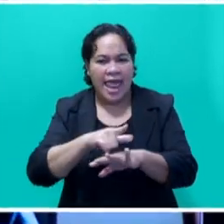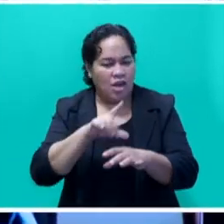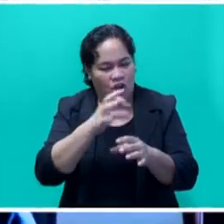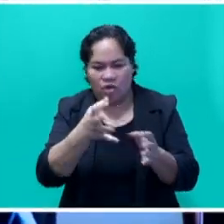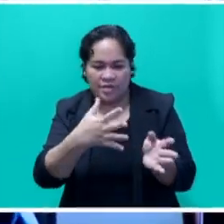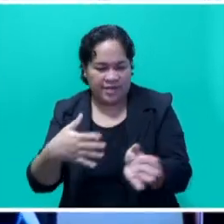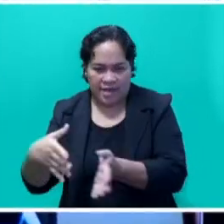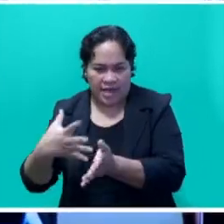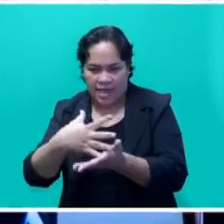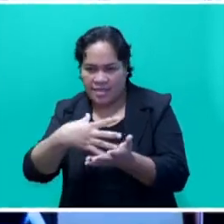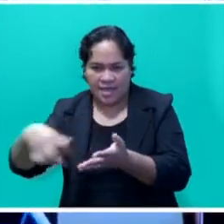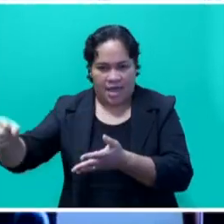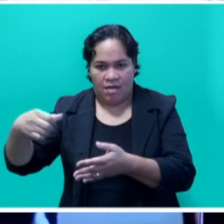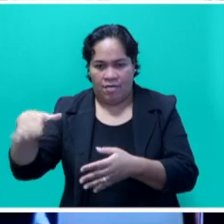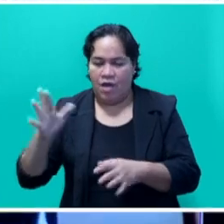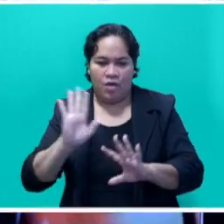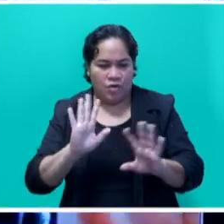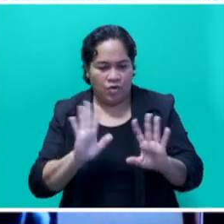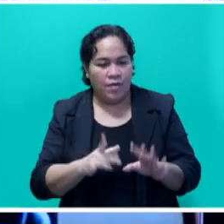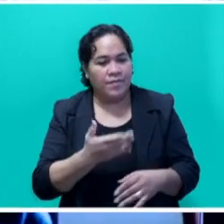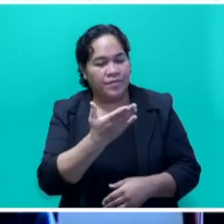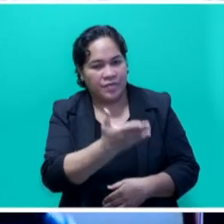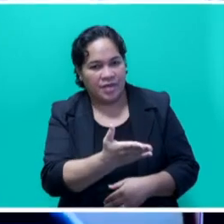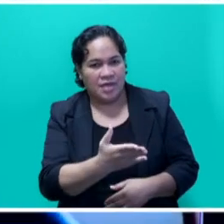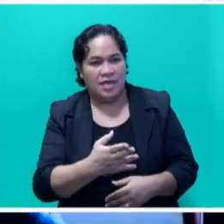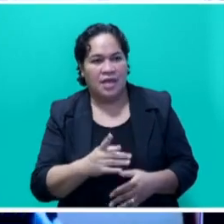sir. Honorable Lavere went